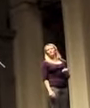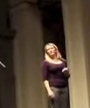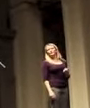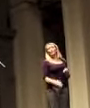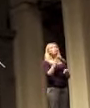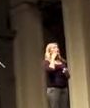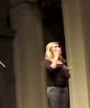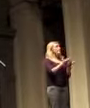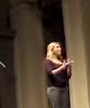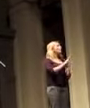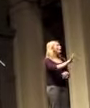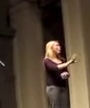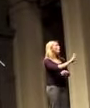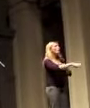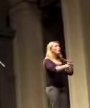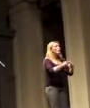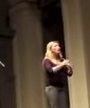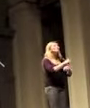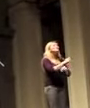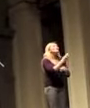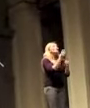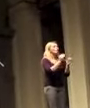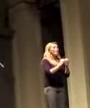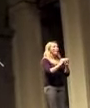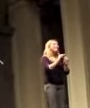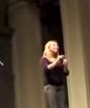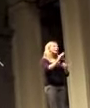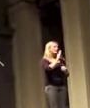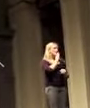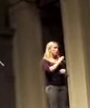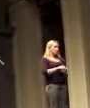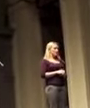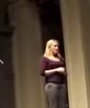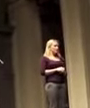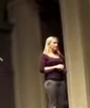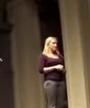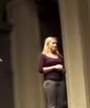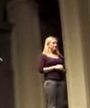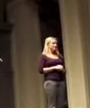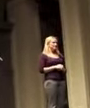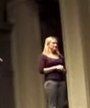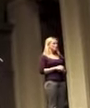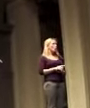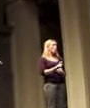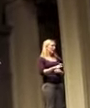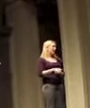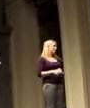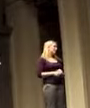realize that maybe the world needs just a few more little bitches. Yeah.